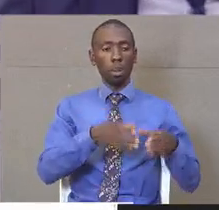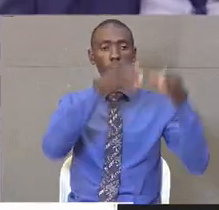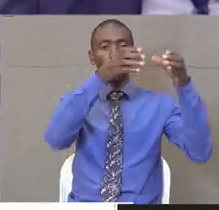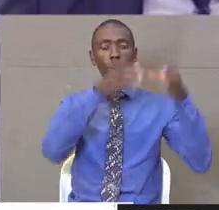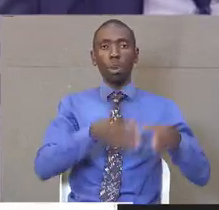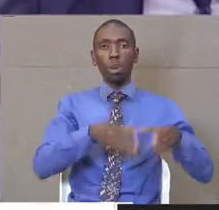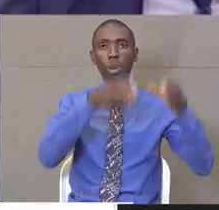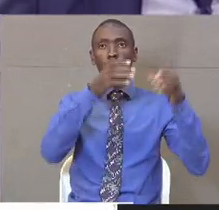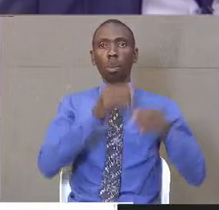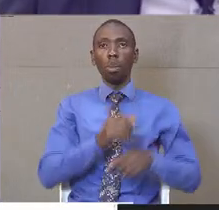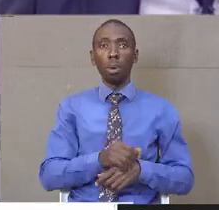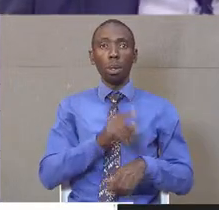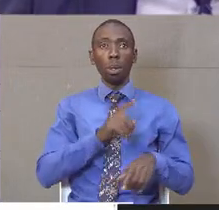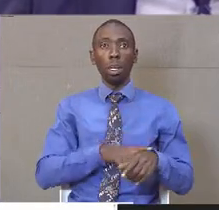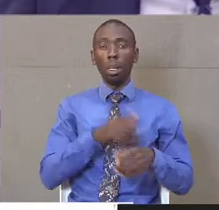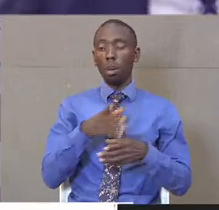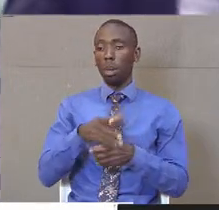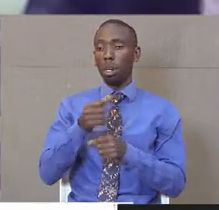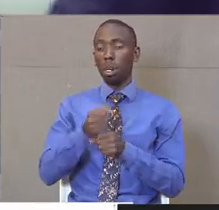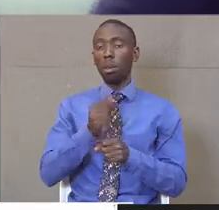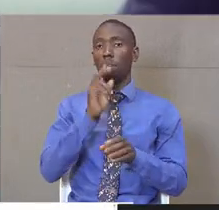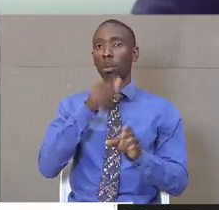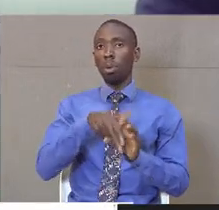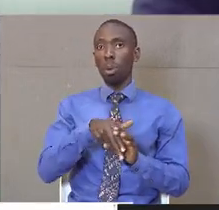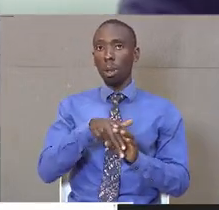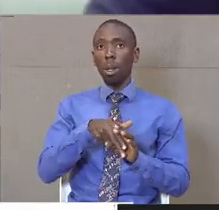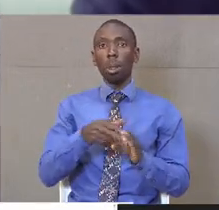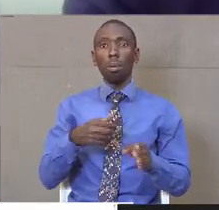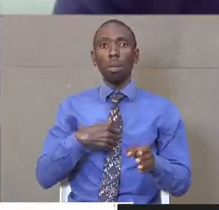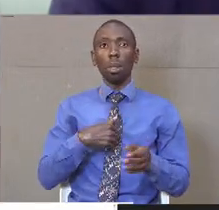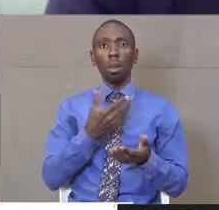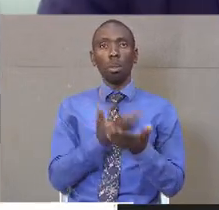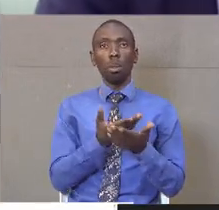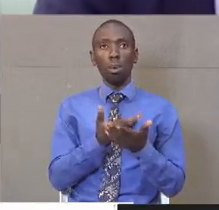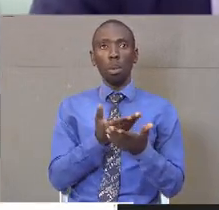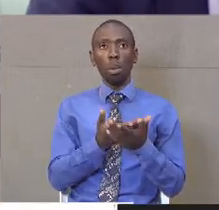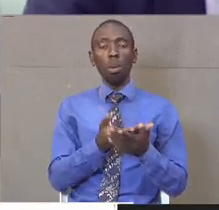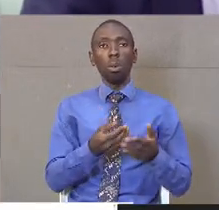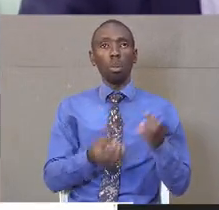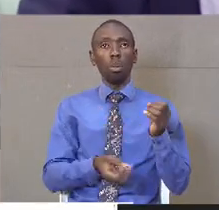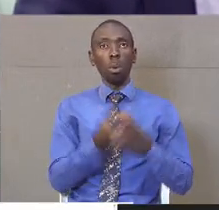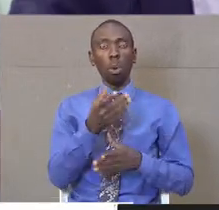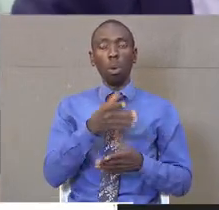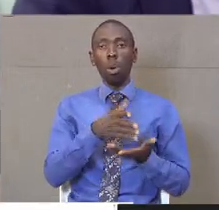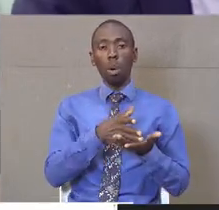you're budgeting for fuel, I also want to put budget for the